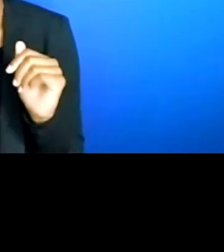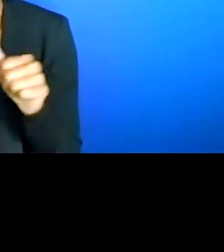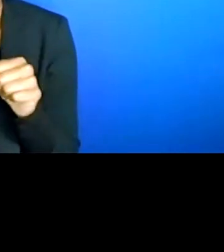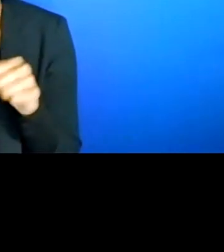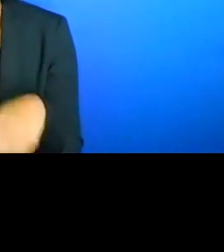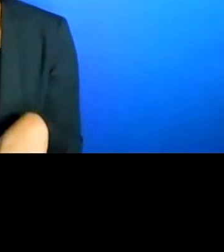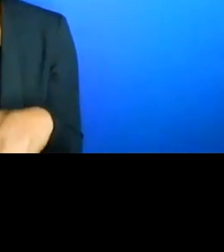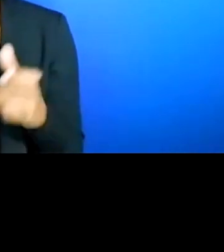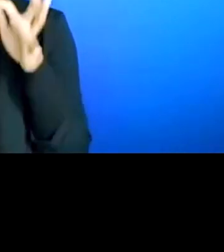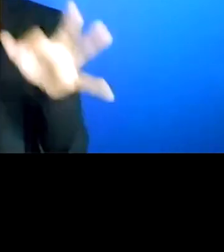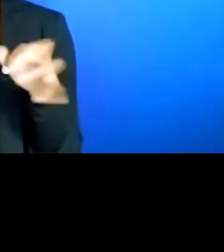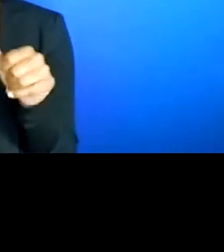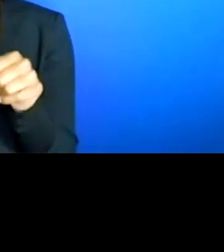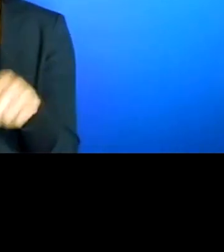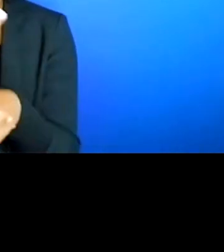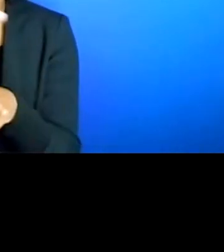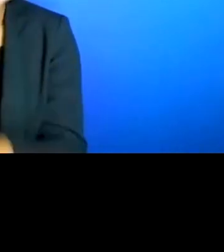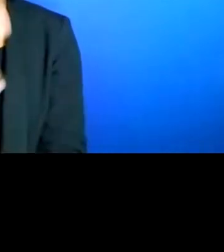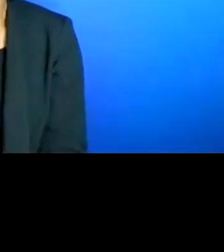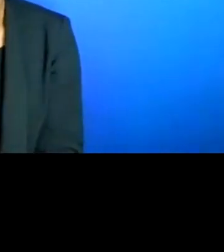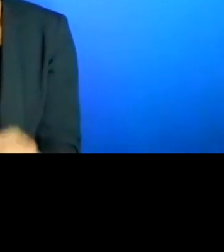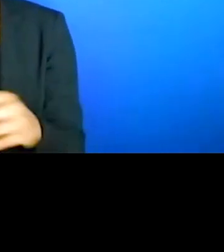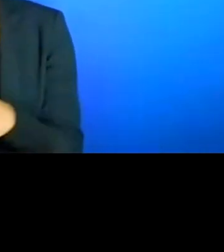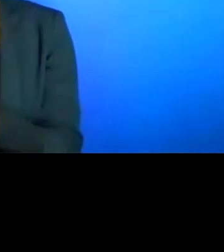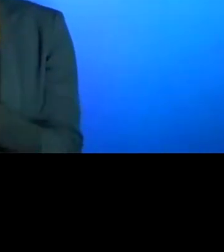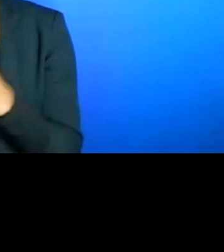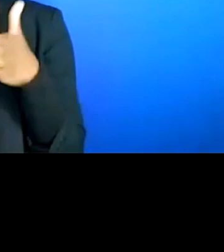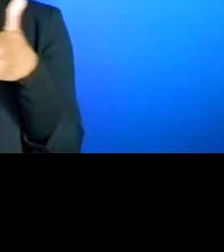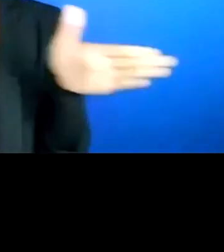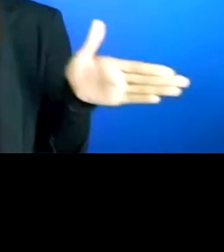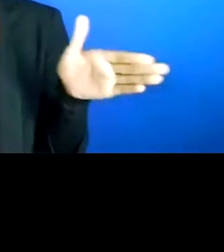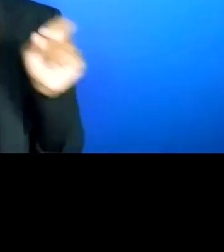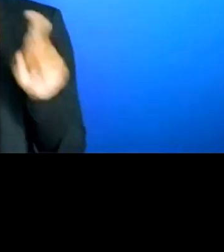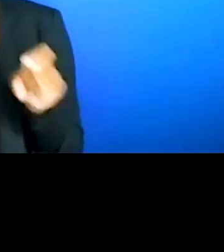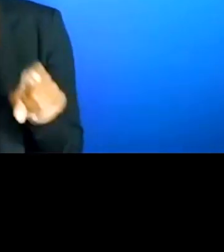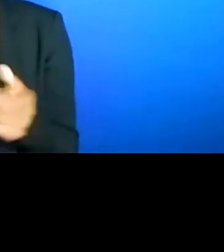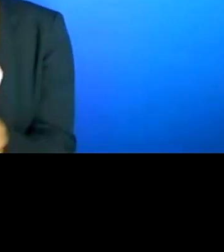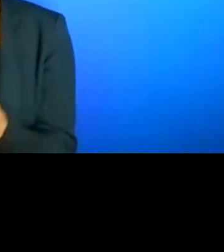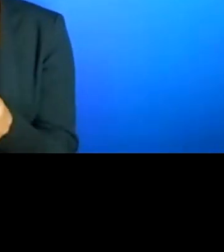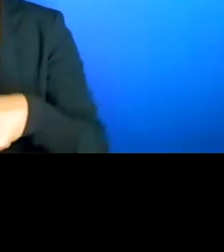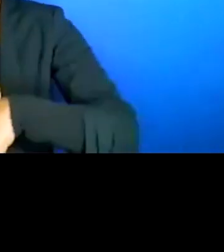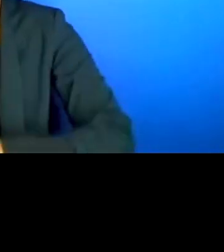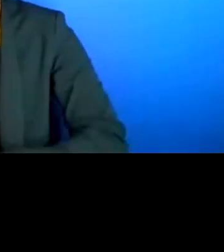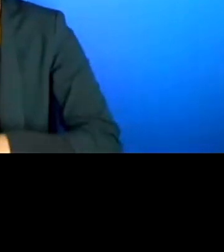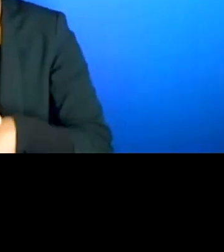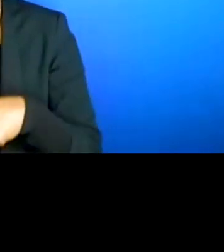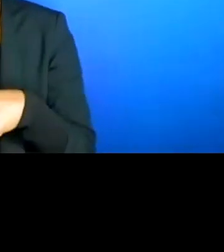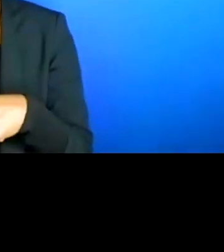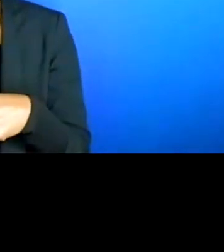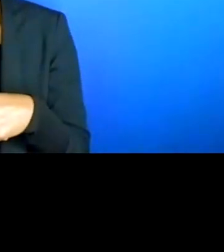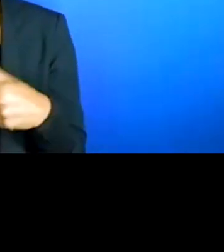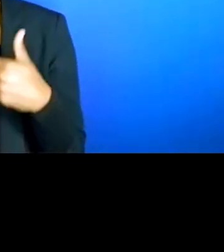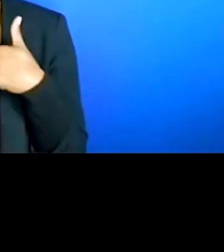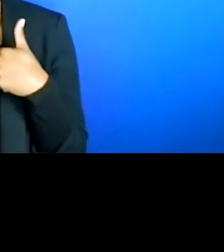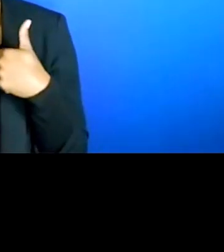we're going to use the question and answer box for general questions. And at specific times, I'm actually going to synthesize the